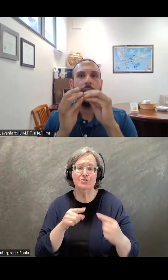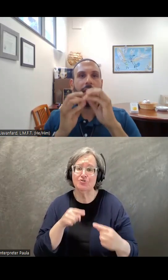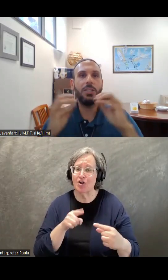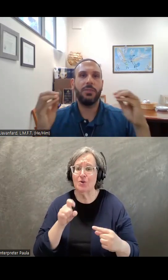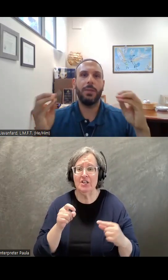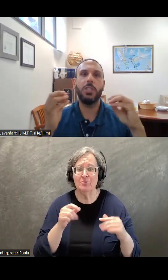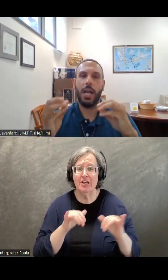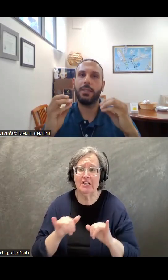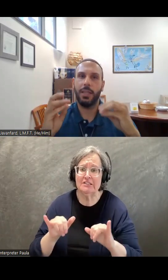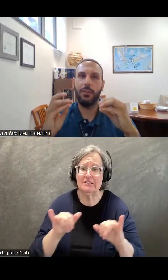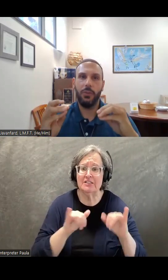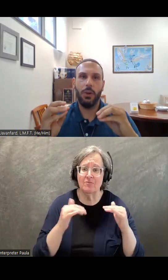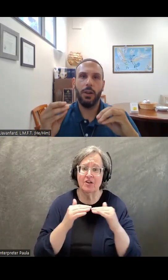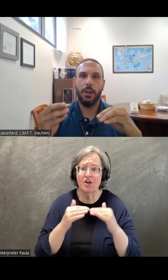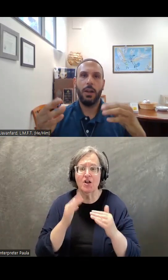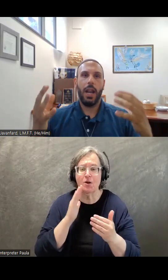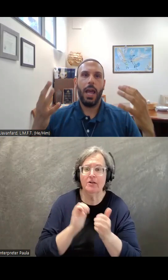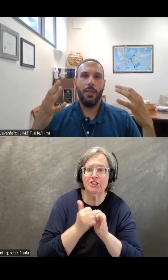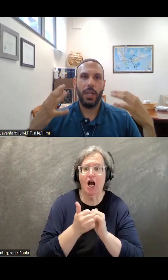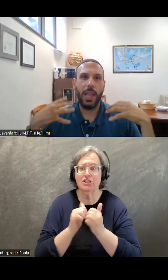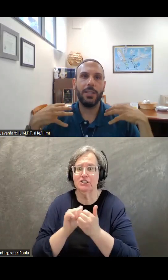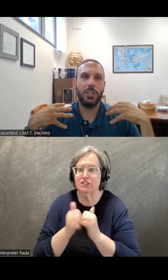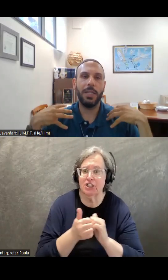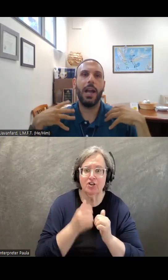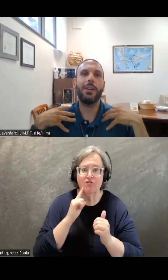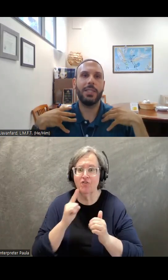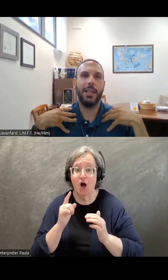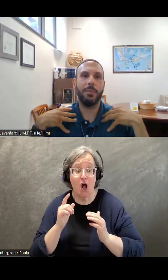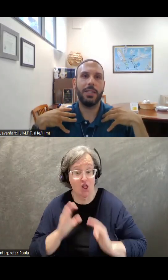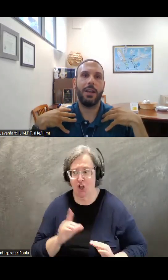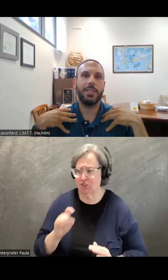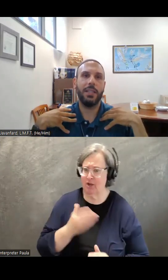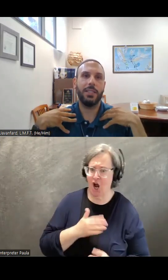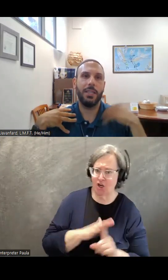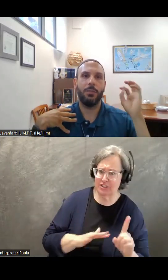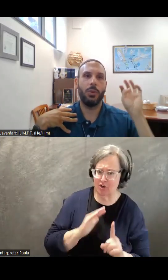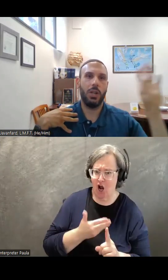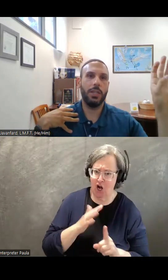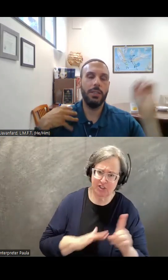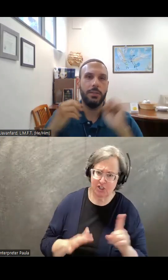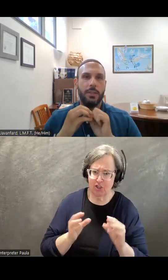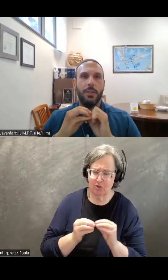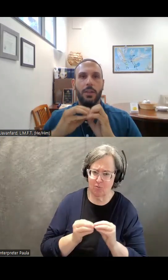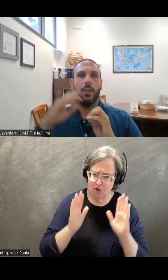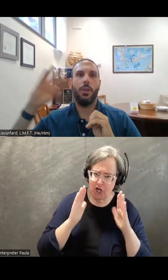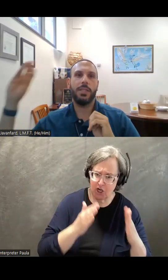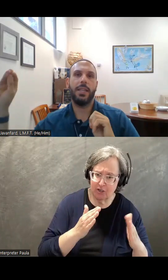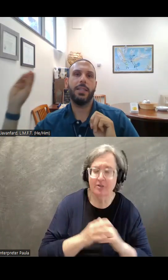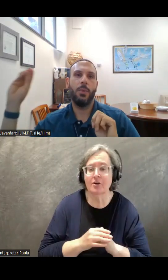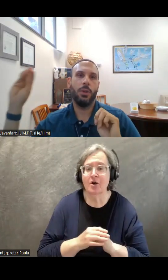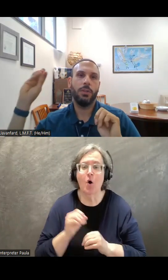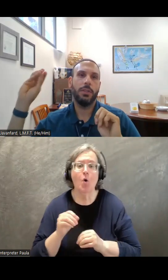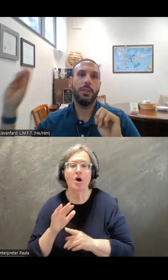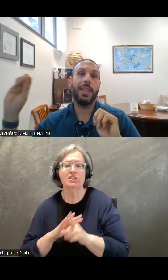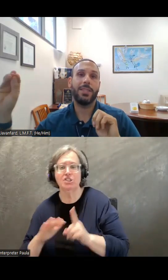between each of them jostling for the client should be in our setting because our setting is either more targeted or our setting